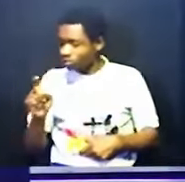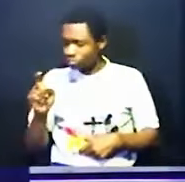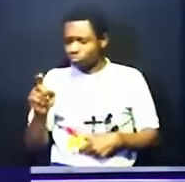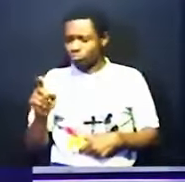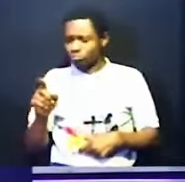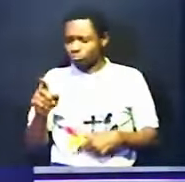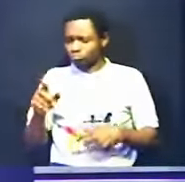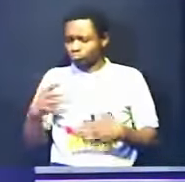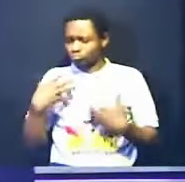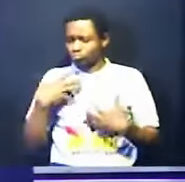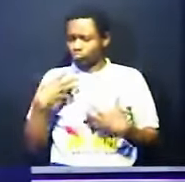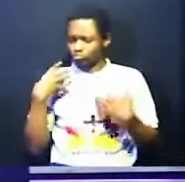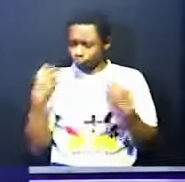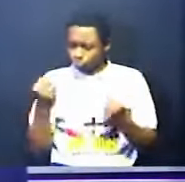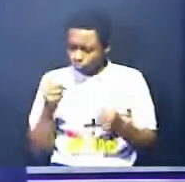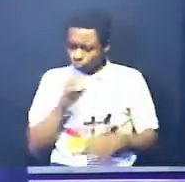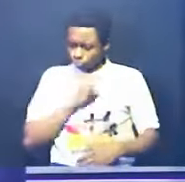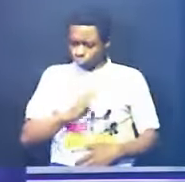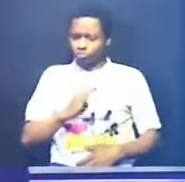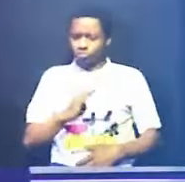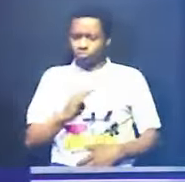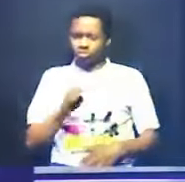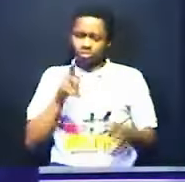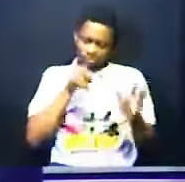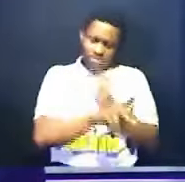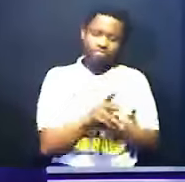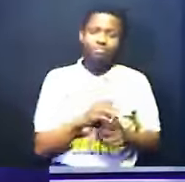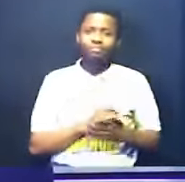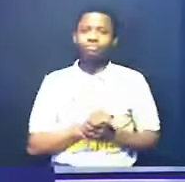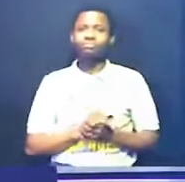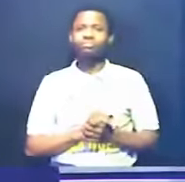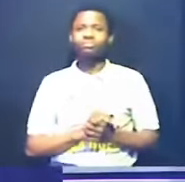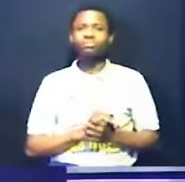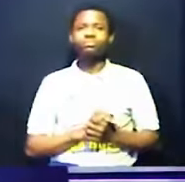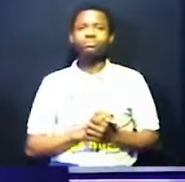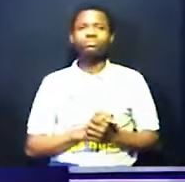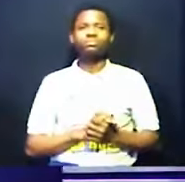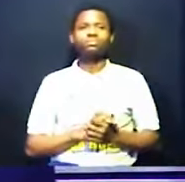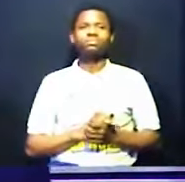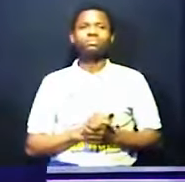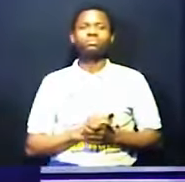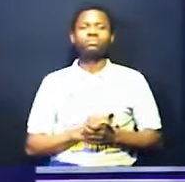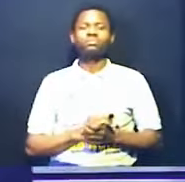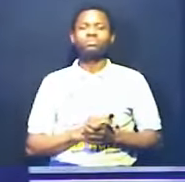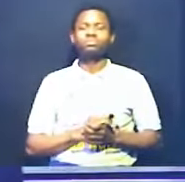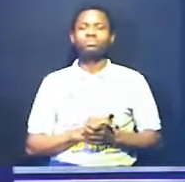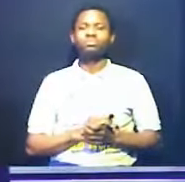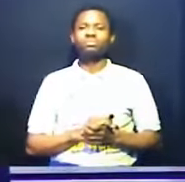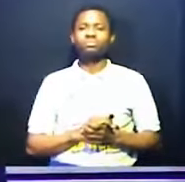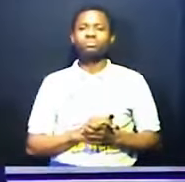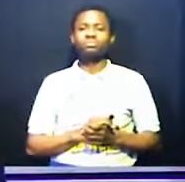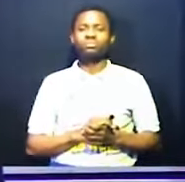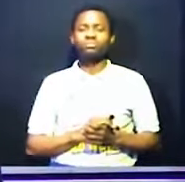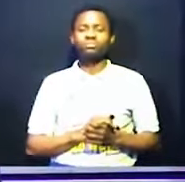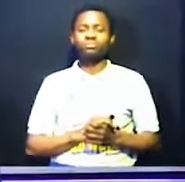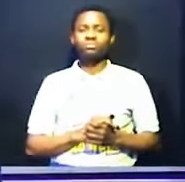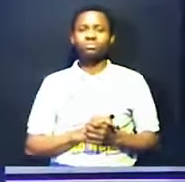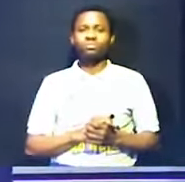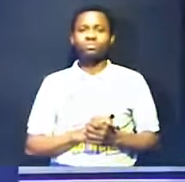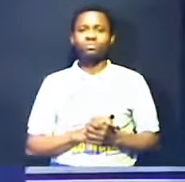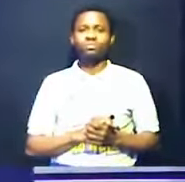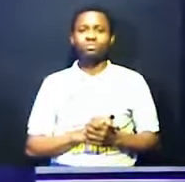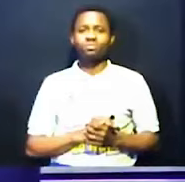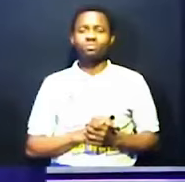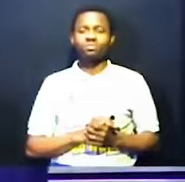Be strong and brave. And so Absalom, ashe emrantie se, monhwe na se